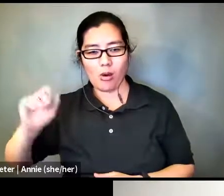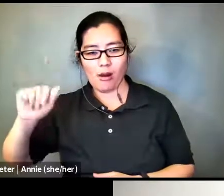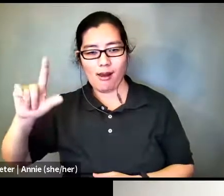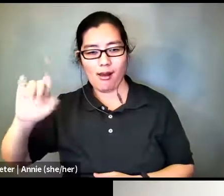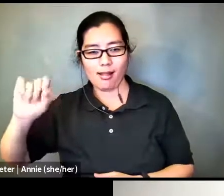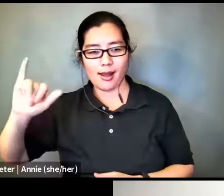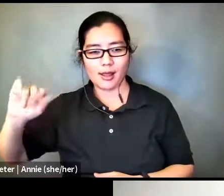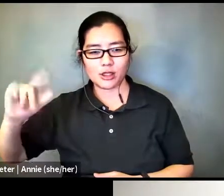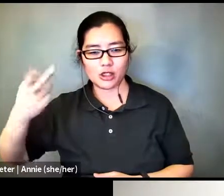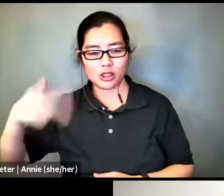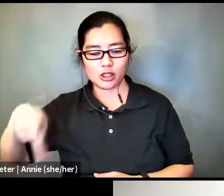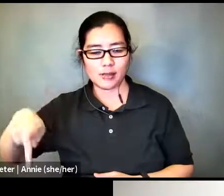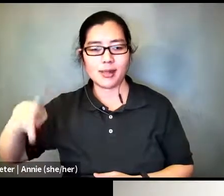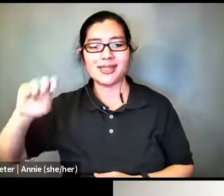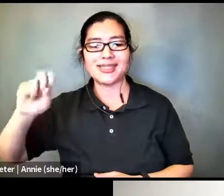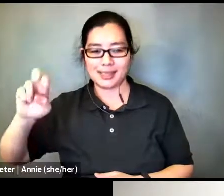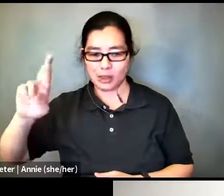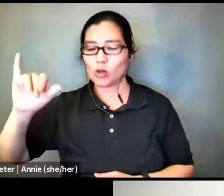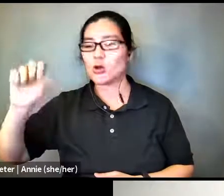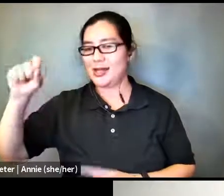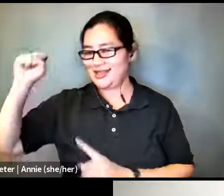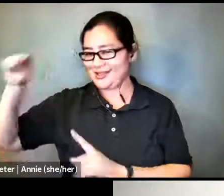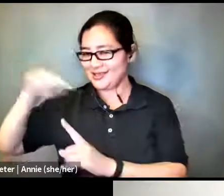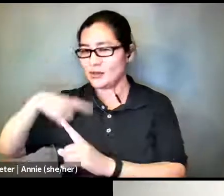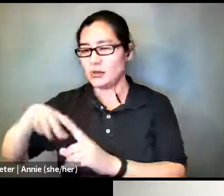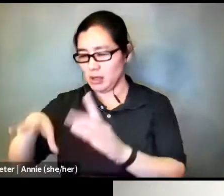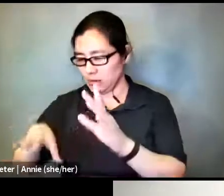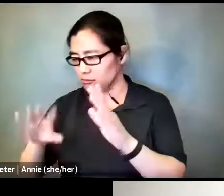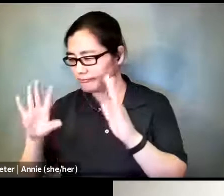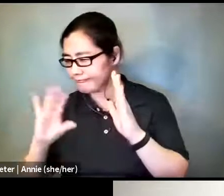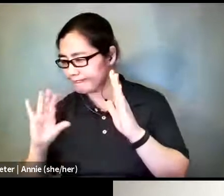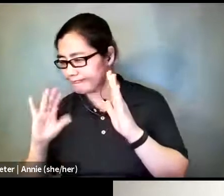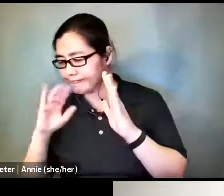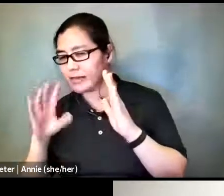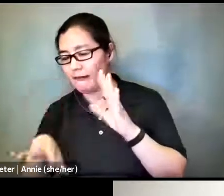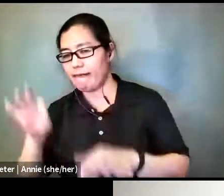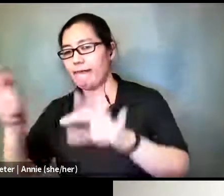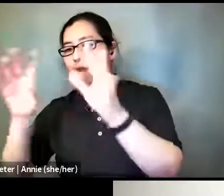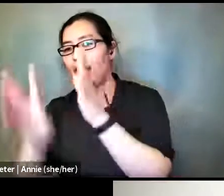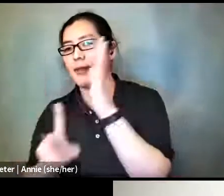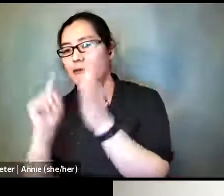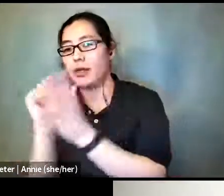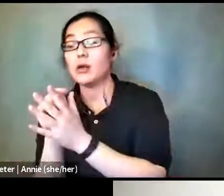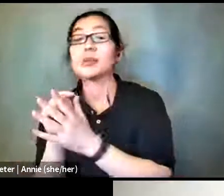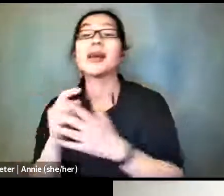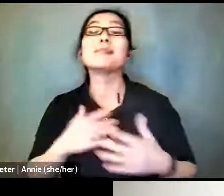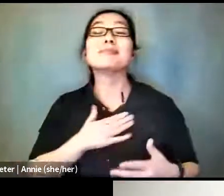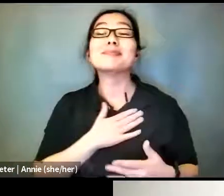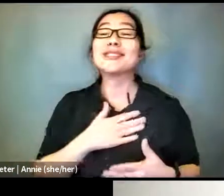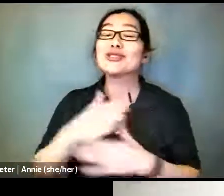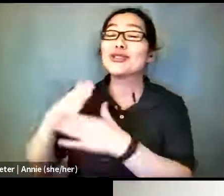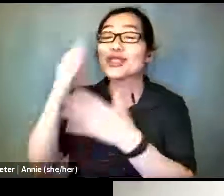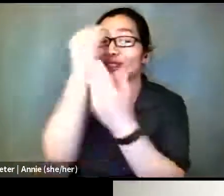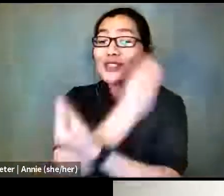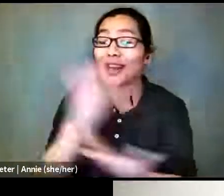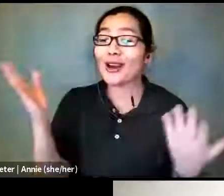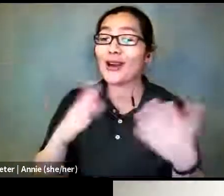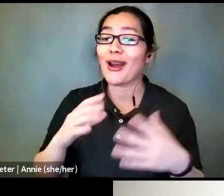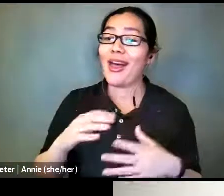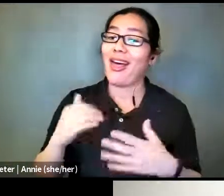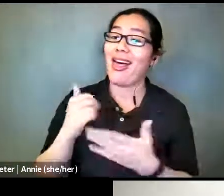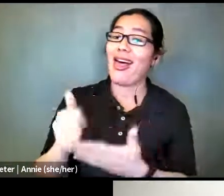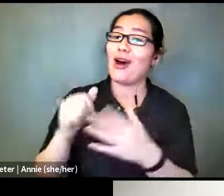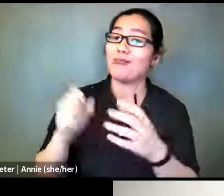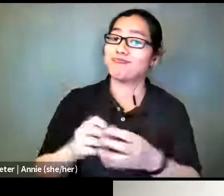and like it, subscribe to it. That definitely helps us grow our audience as well. And with that, see